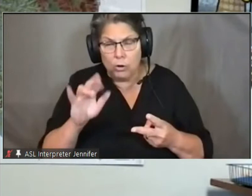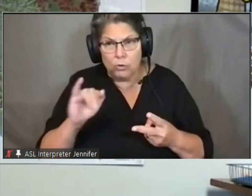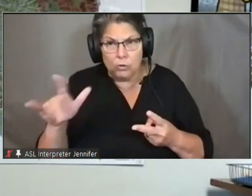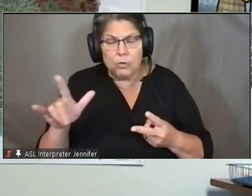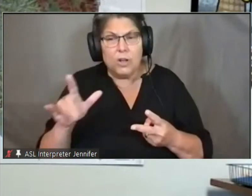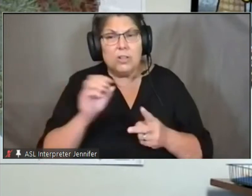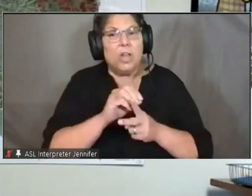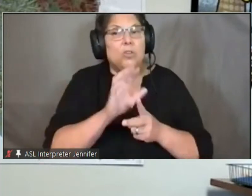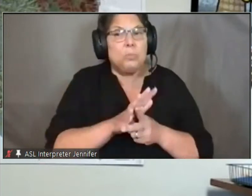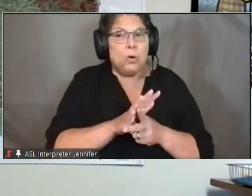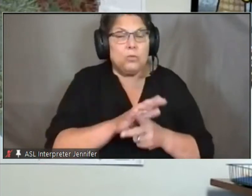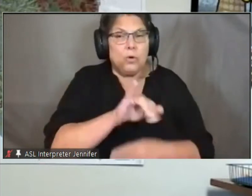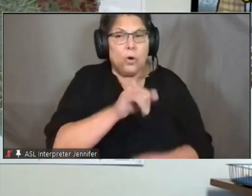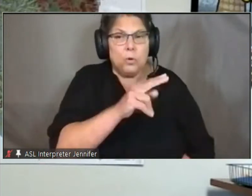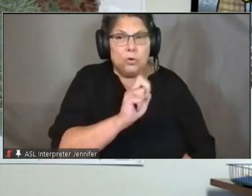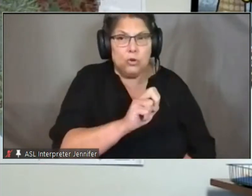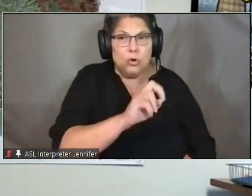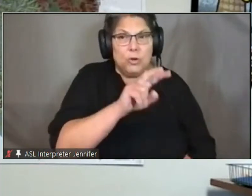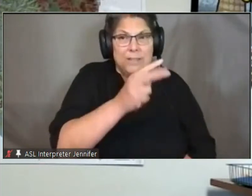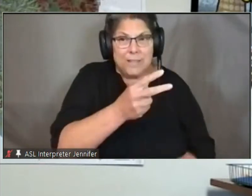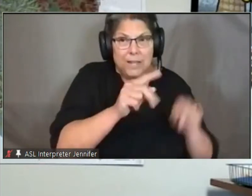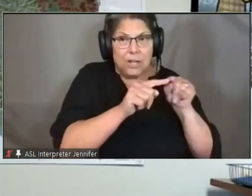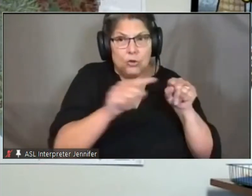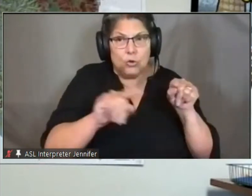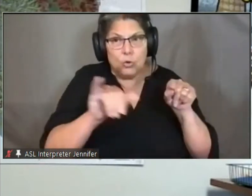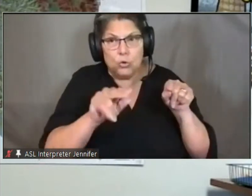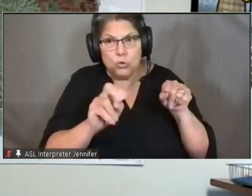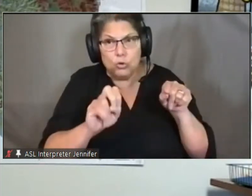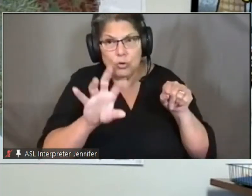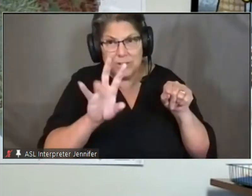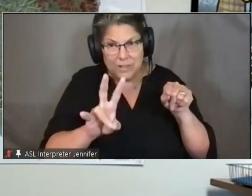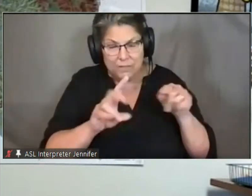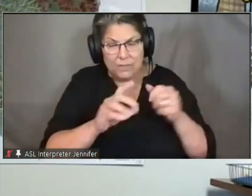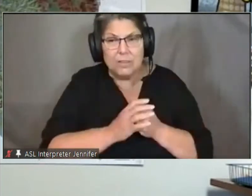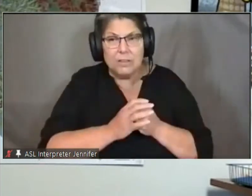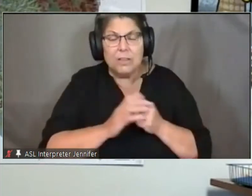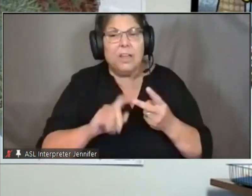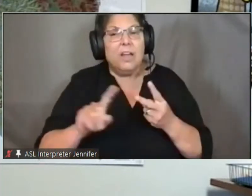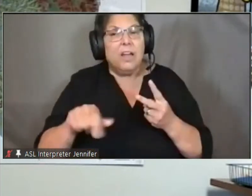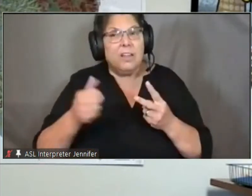June 2nd and June 7th. Another high-risk